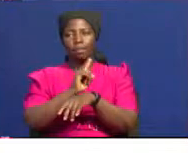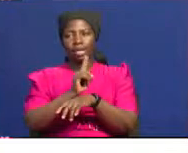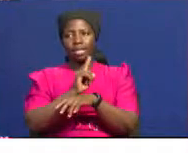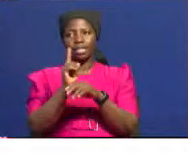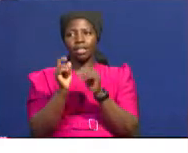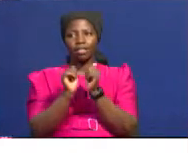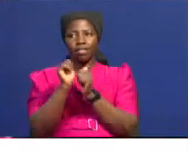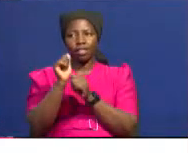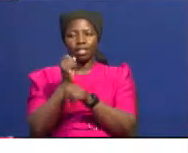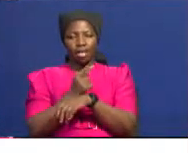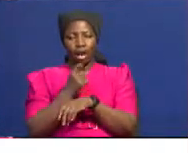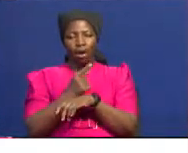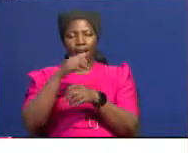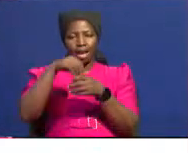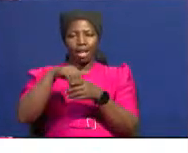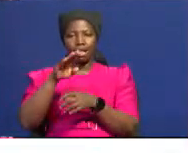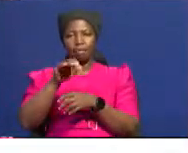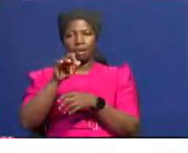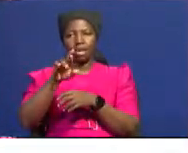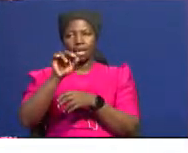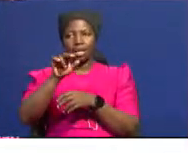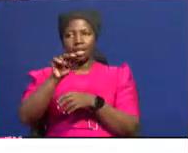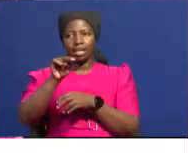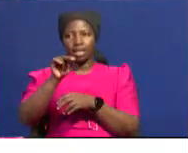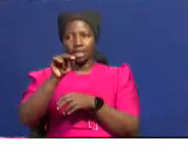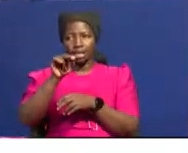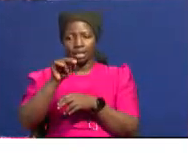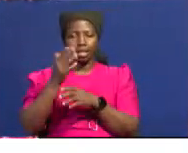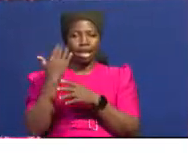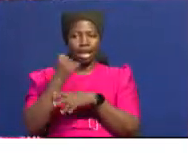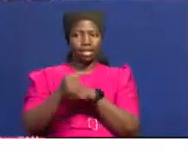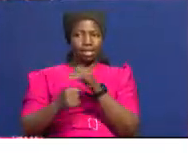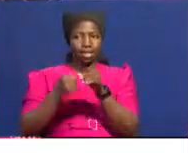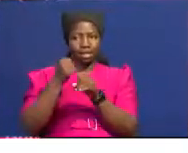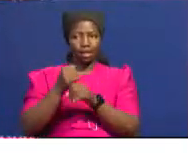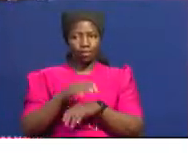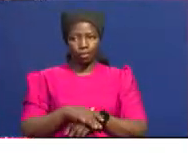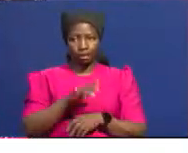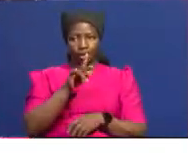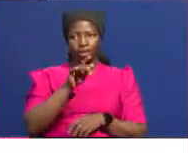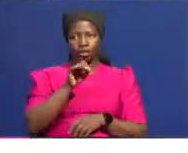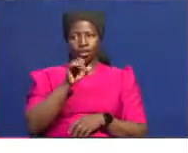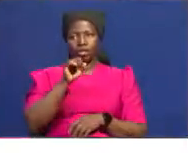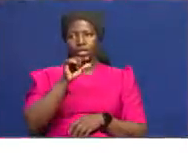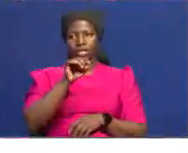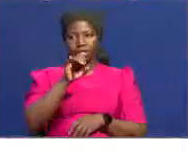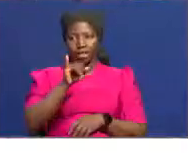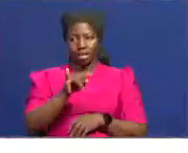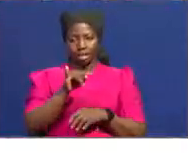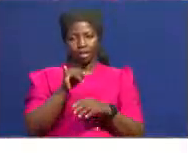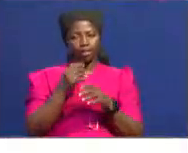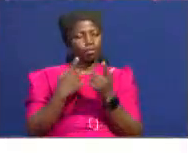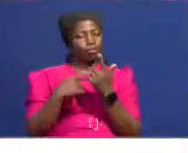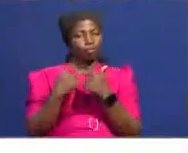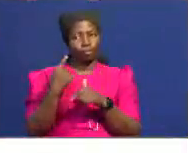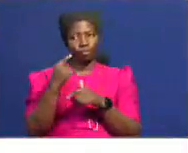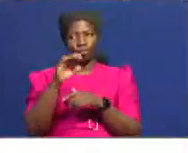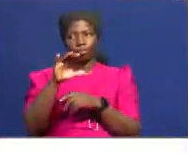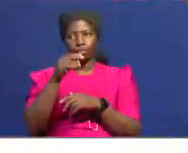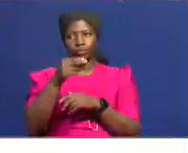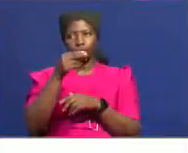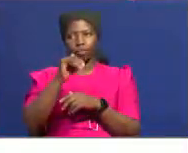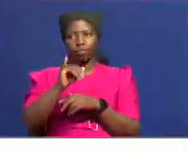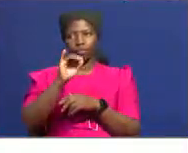in Berlin last year, Asefa broke Kosgei's previous record, which was set in Chicago in 2019 by more than